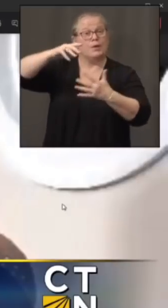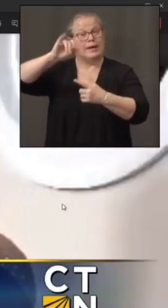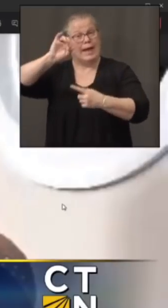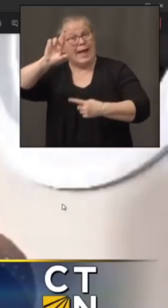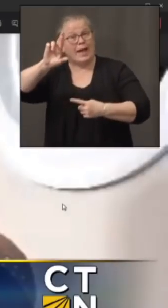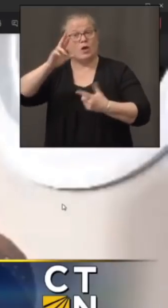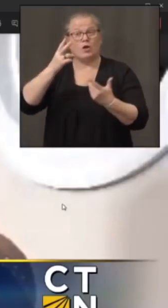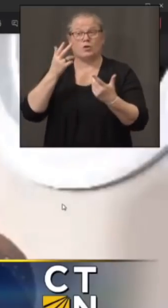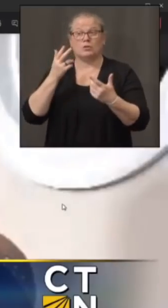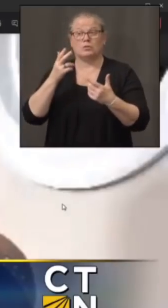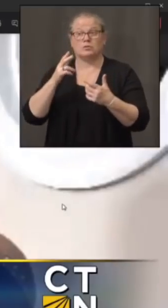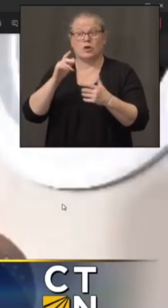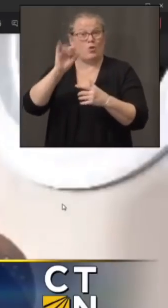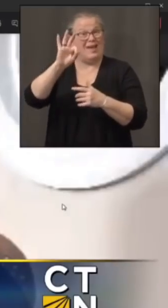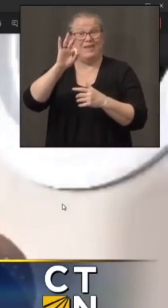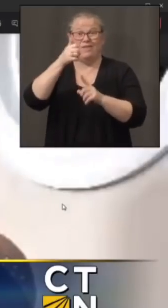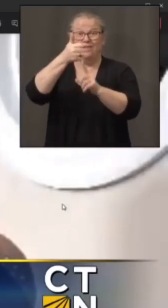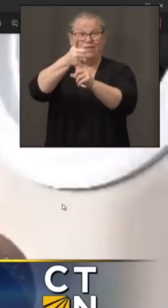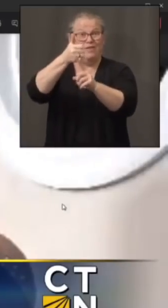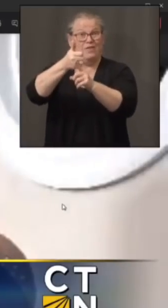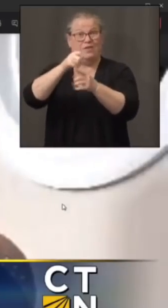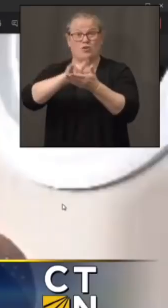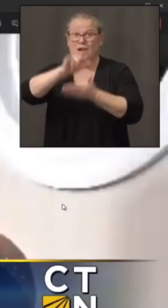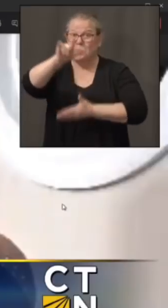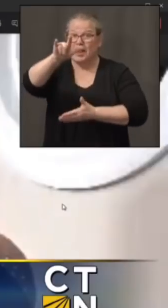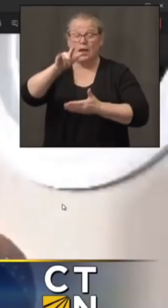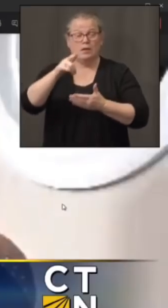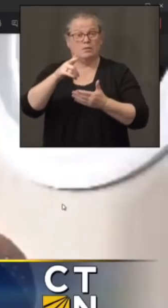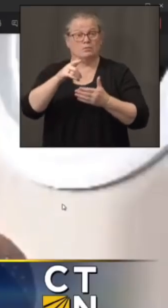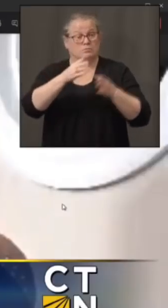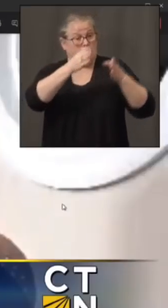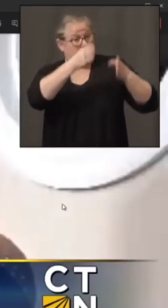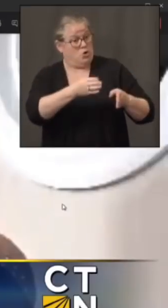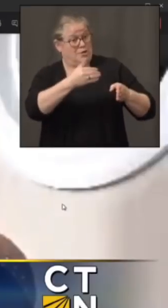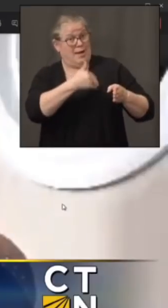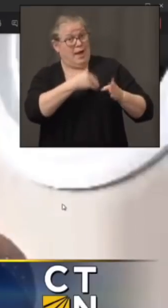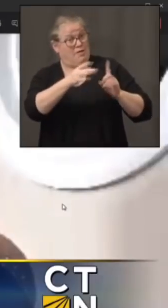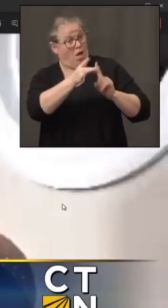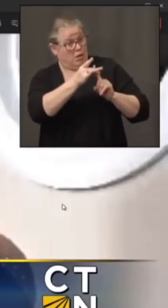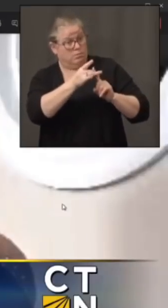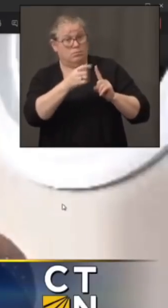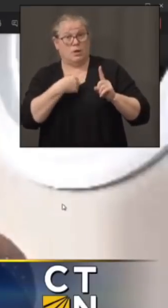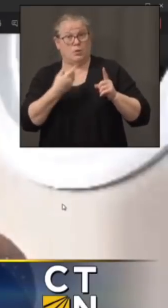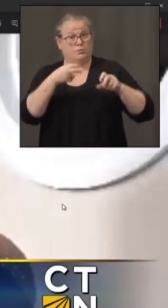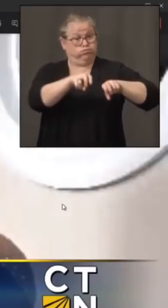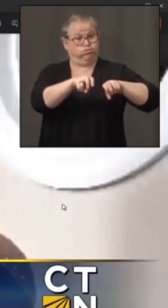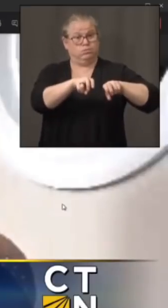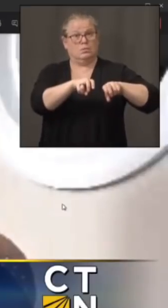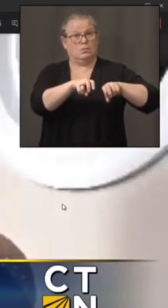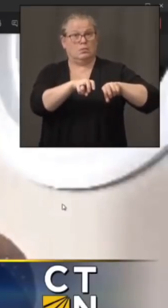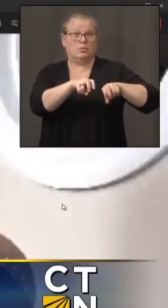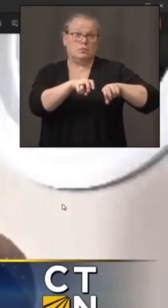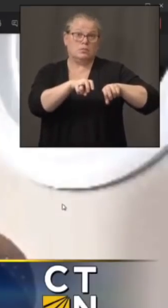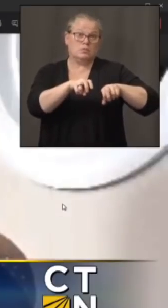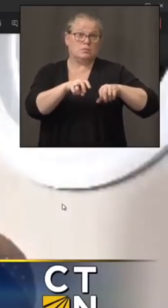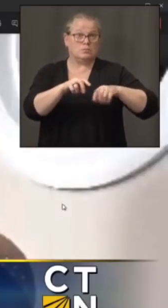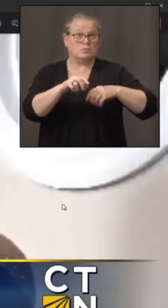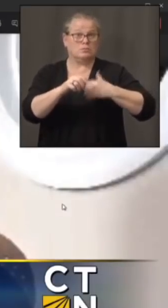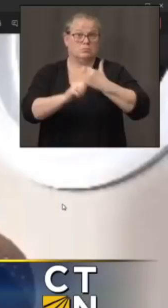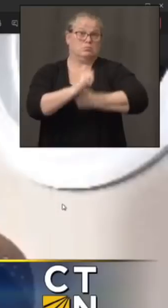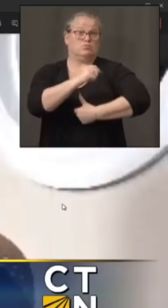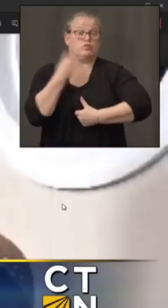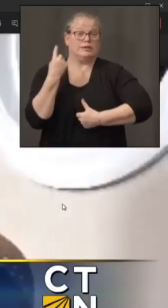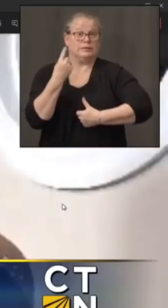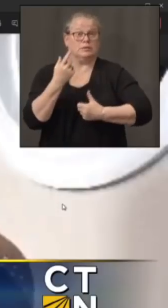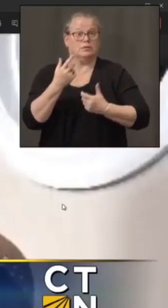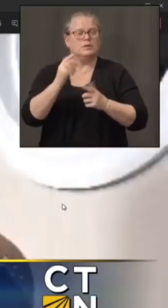someone who has COVID, there's going to be a risk you can contract it even on an airplane. I think the biggest risk on a journey on an airplane isn't necessarily sitting